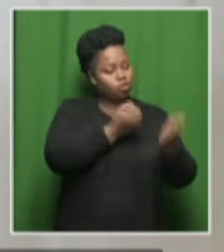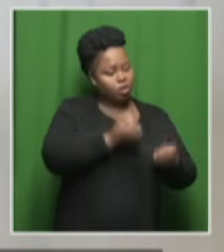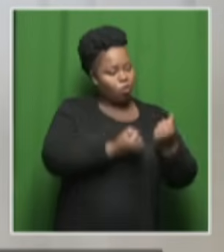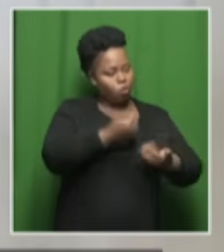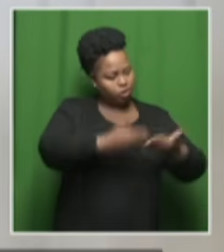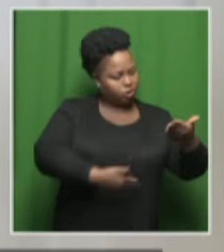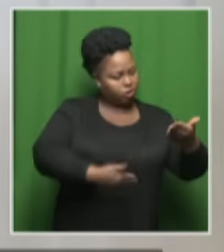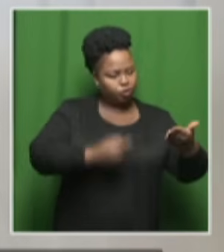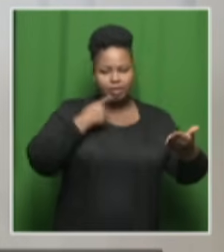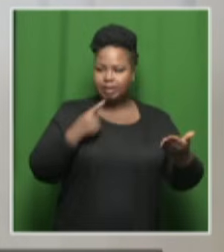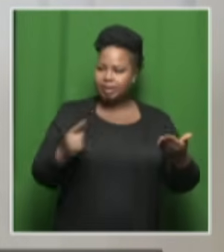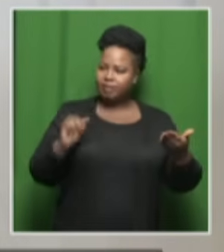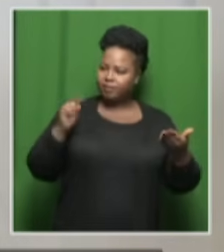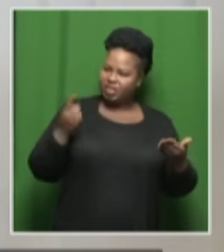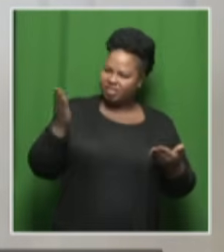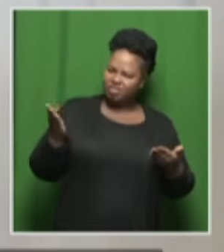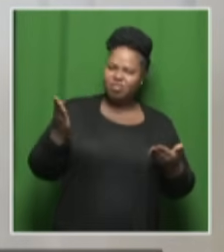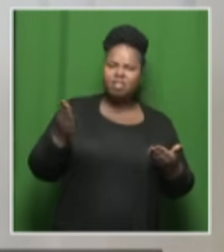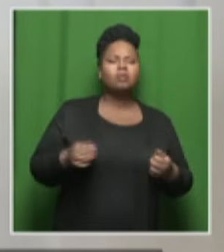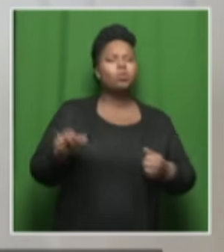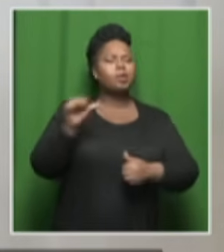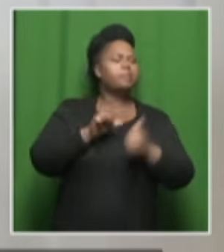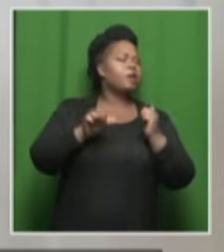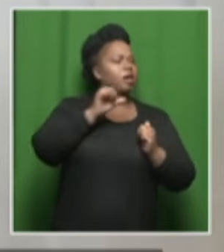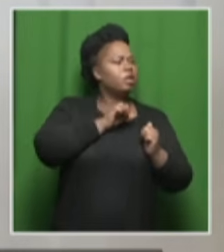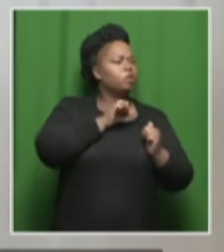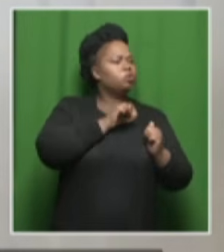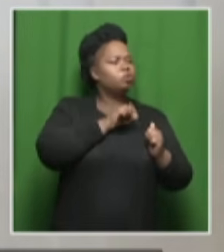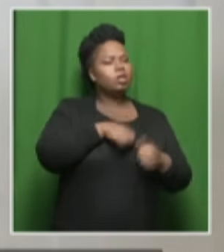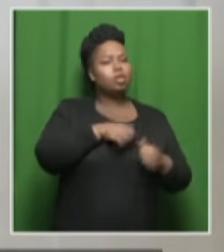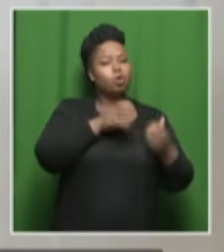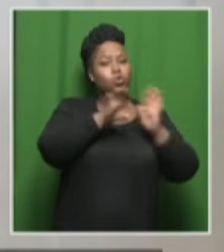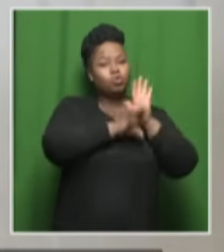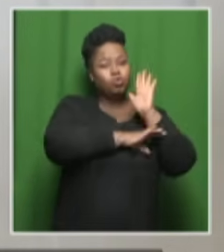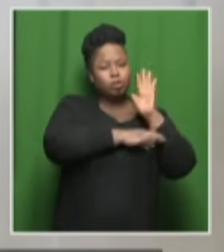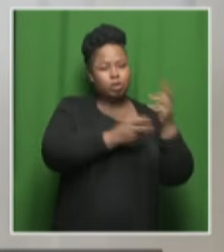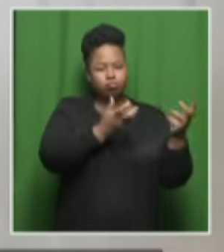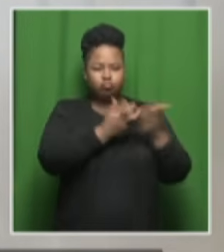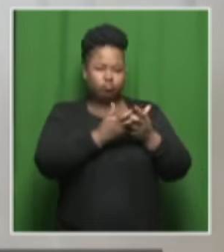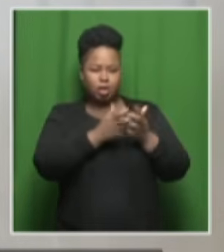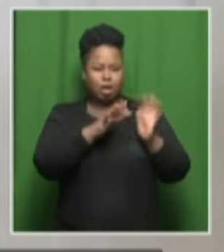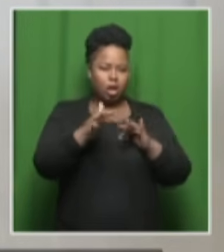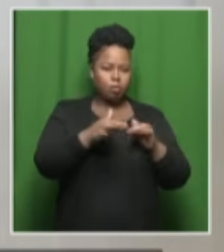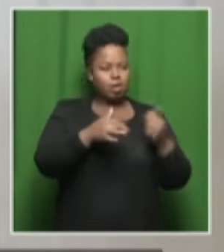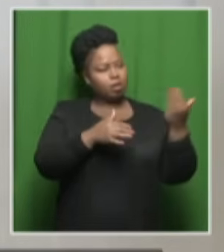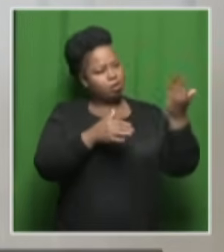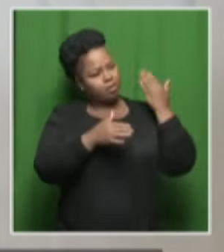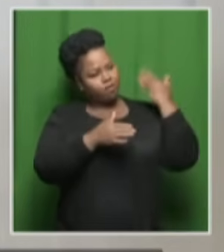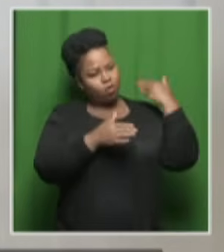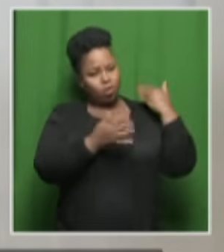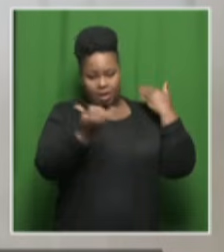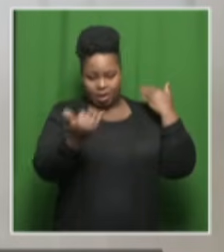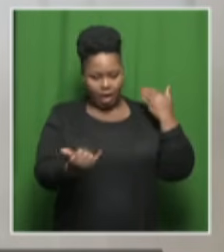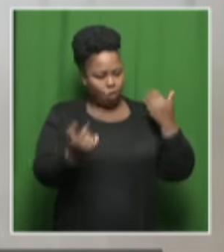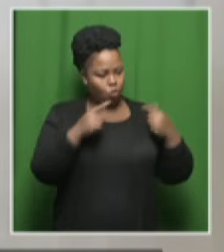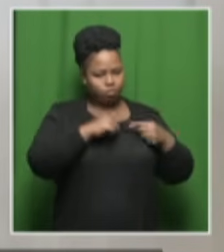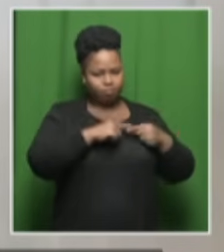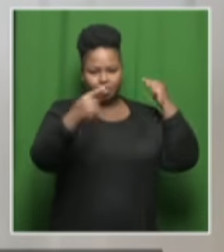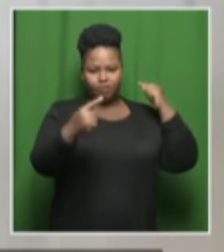first interim constitution to say, what was this clause written like? What is the difference between then and now? We want to check and